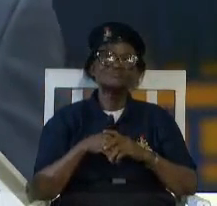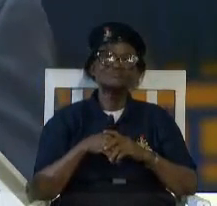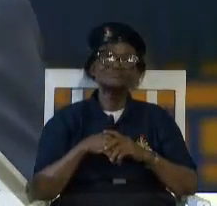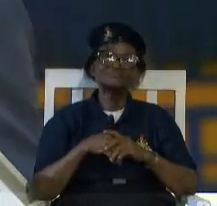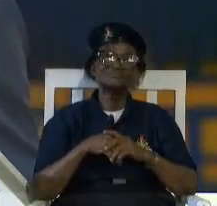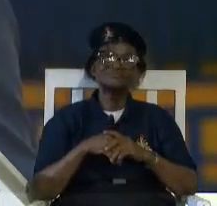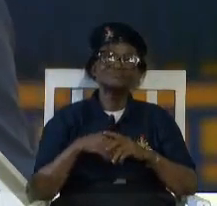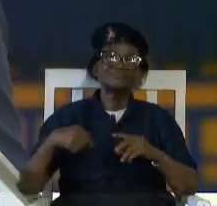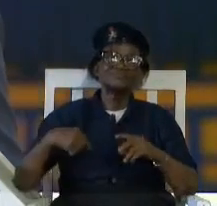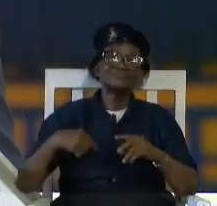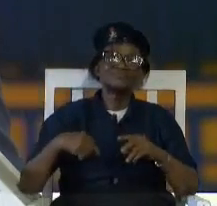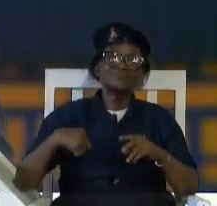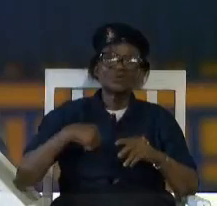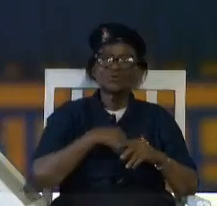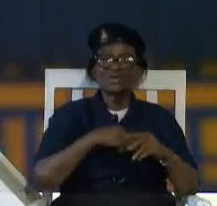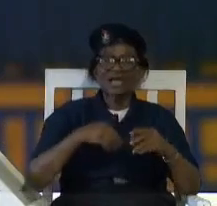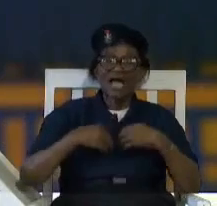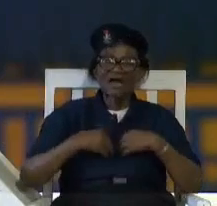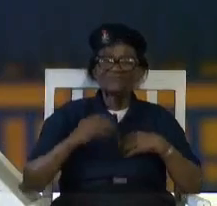We have a Father.